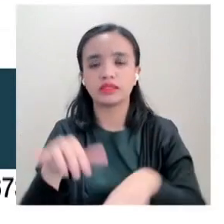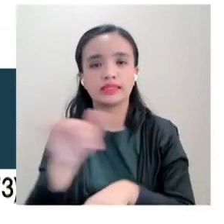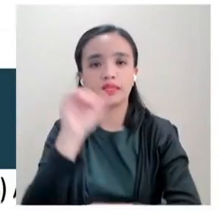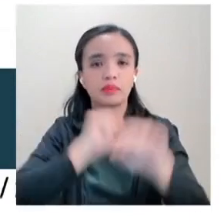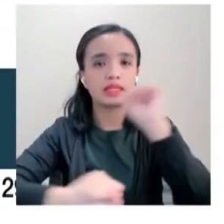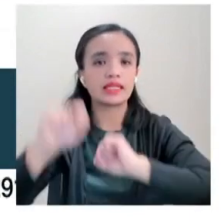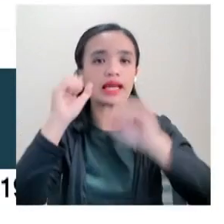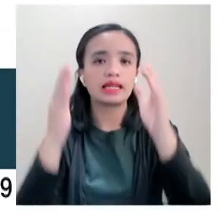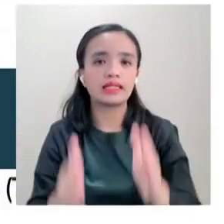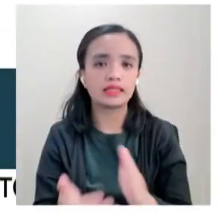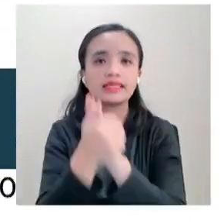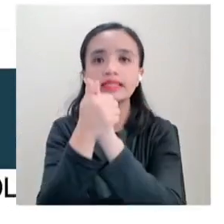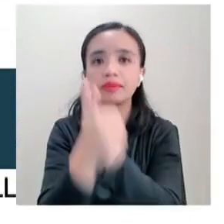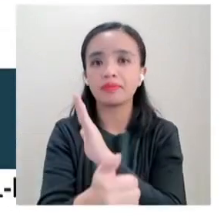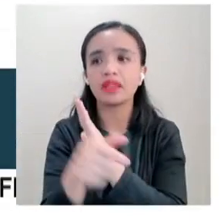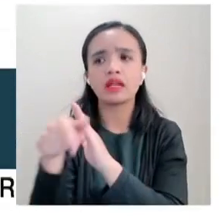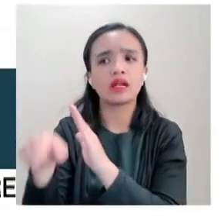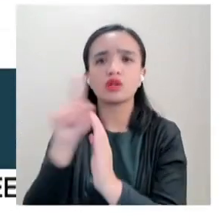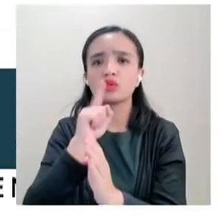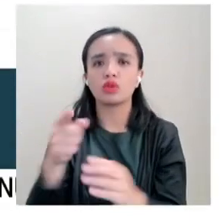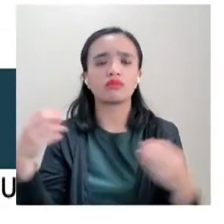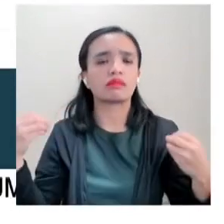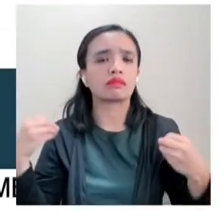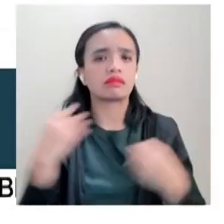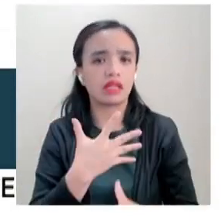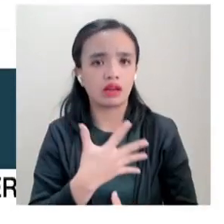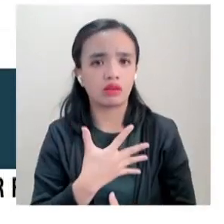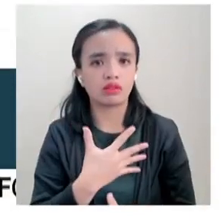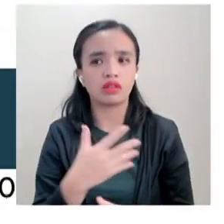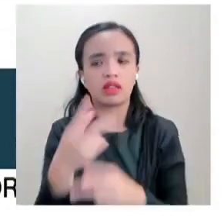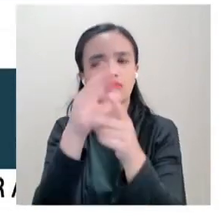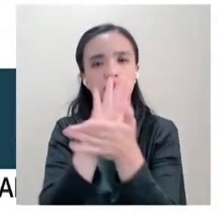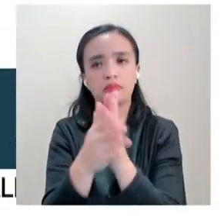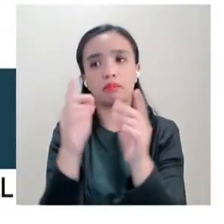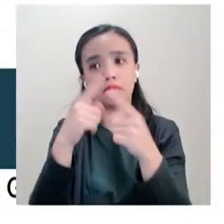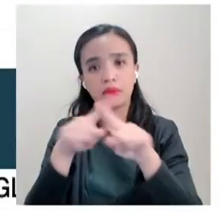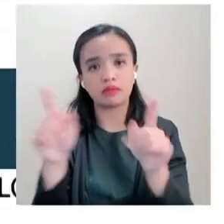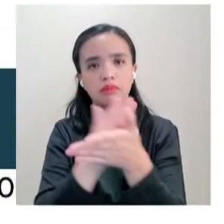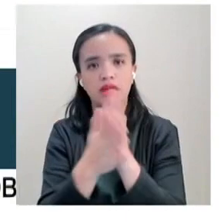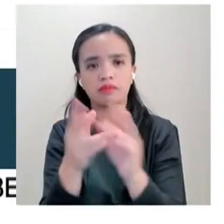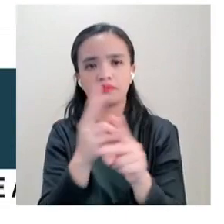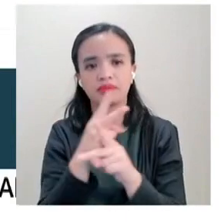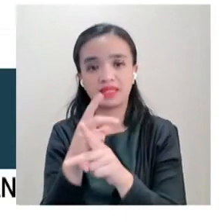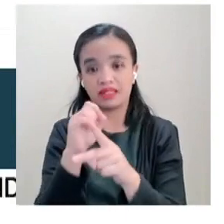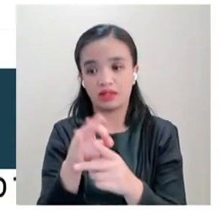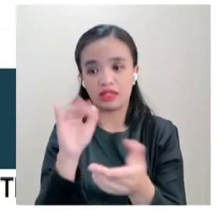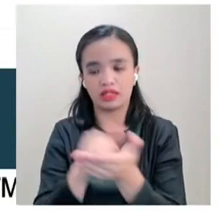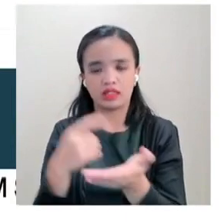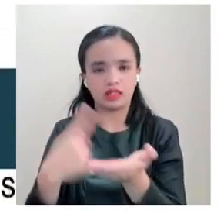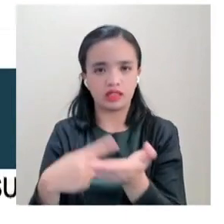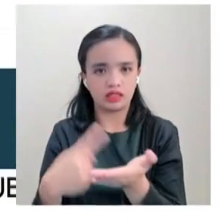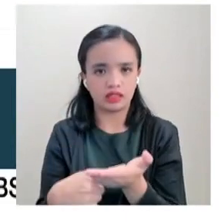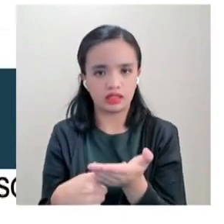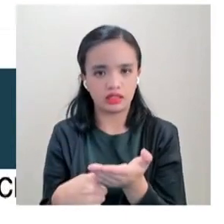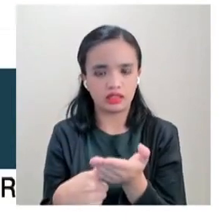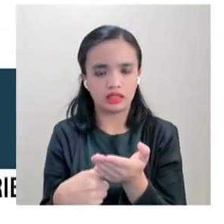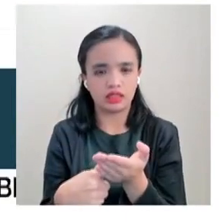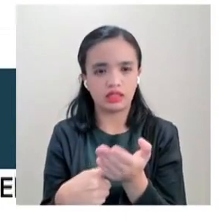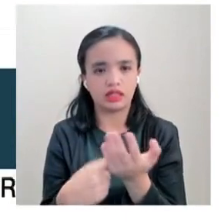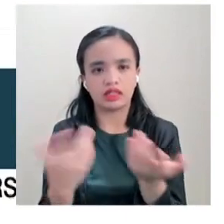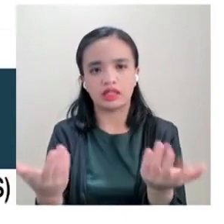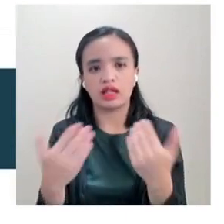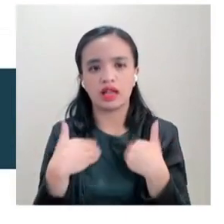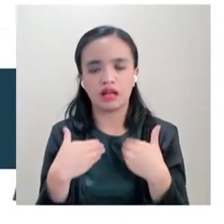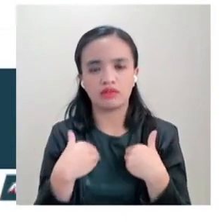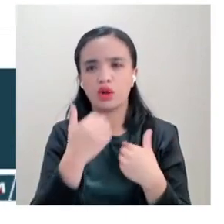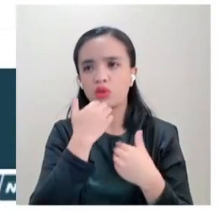experts, would be very afraid or would be very cautious if discussions are brought out and then they would there would be